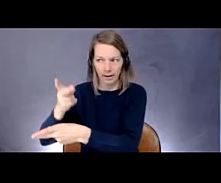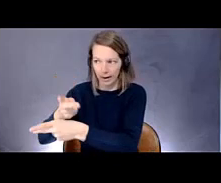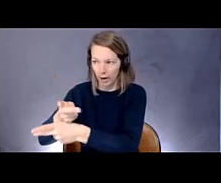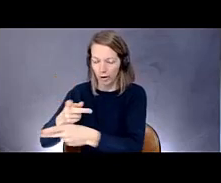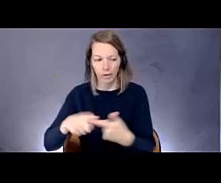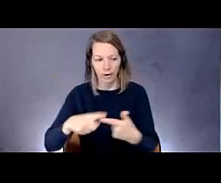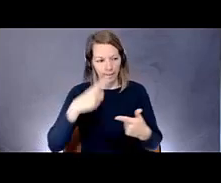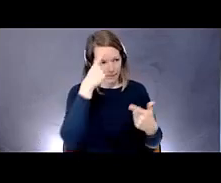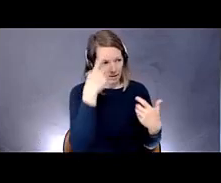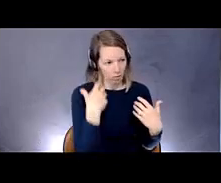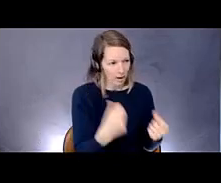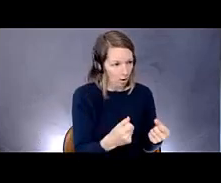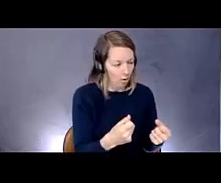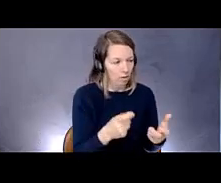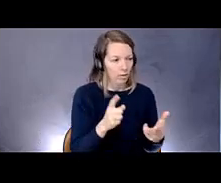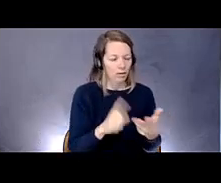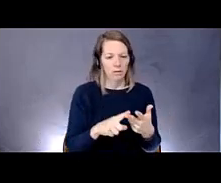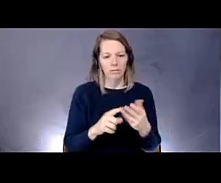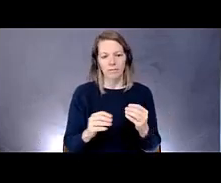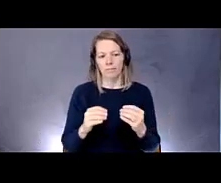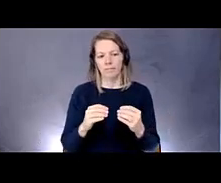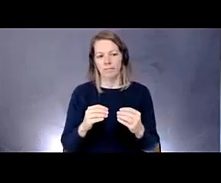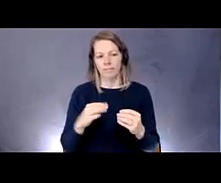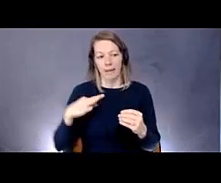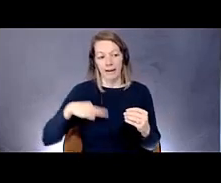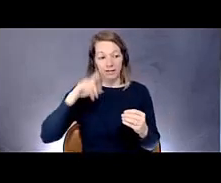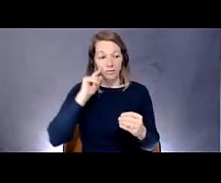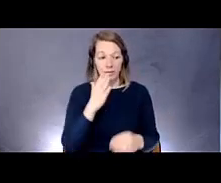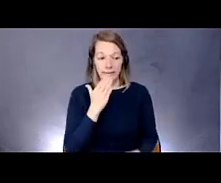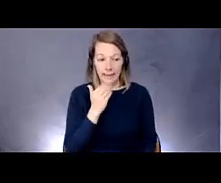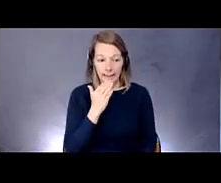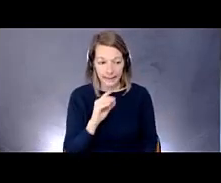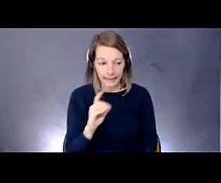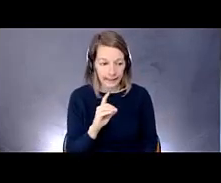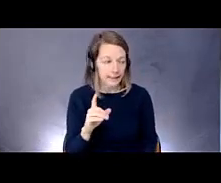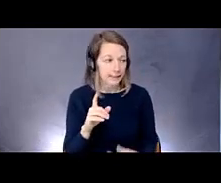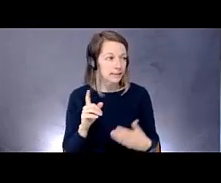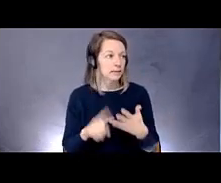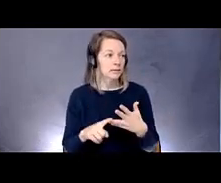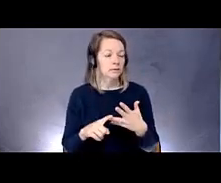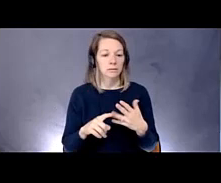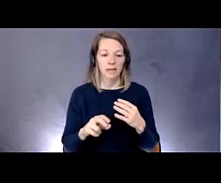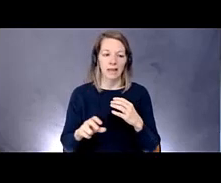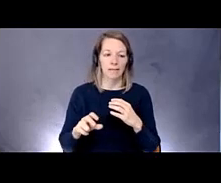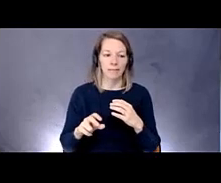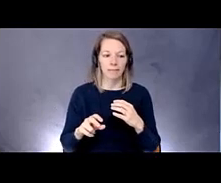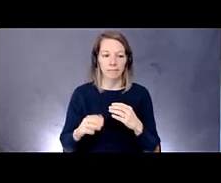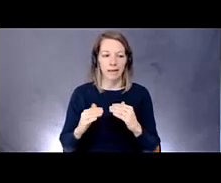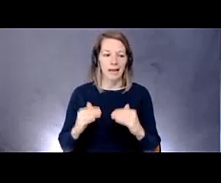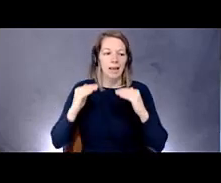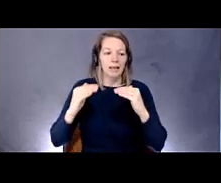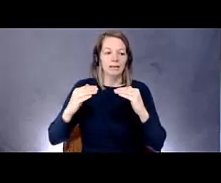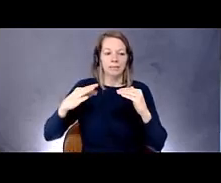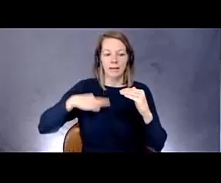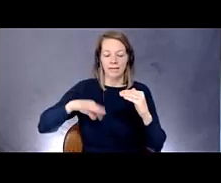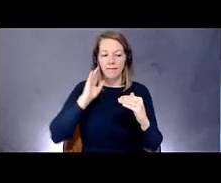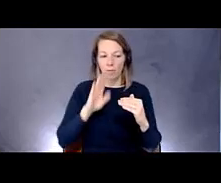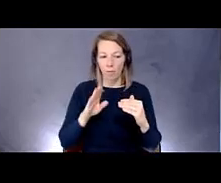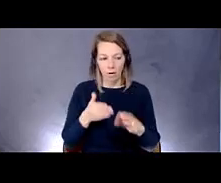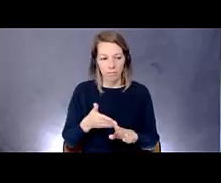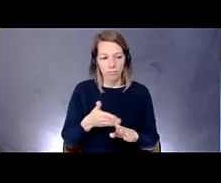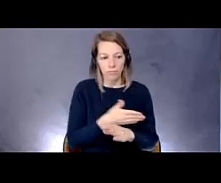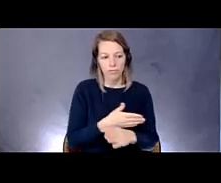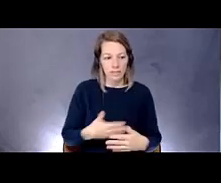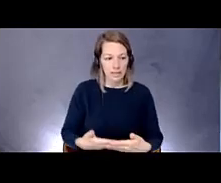There's enhanced benefits for people that have diabetes. There's enhanced benefits for post and prenatal care. So there's the